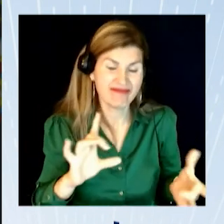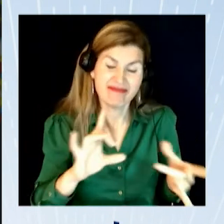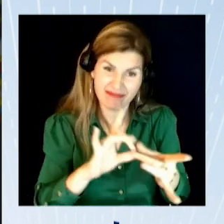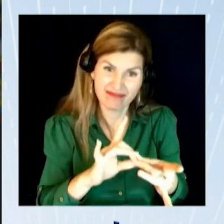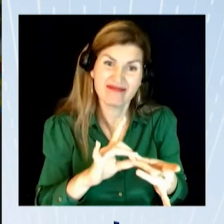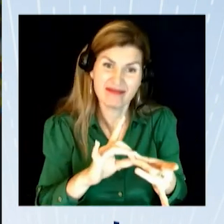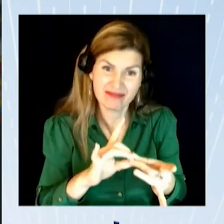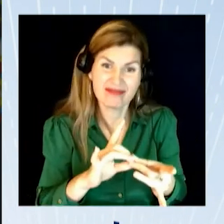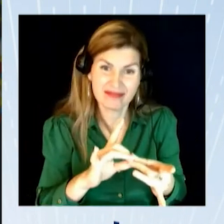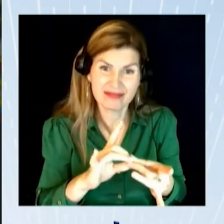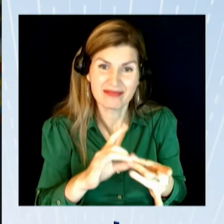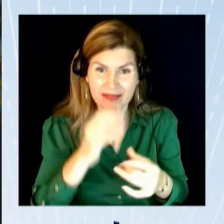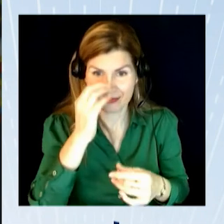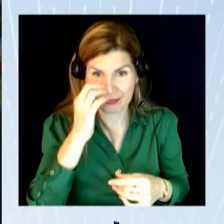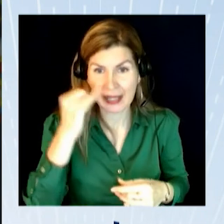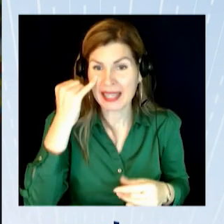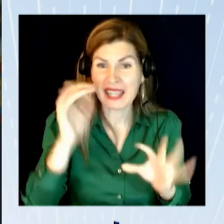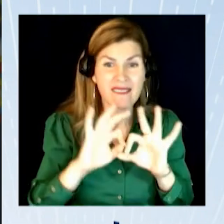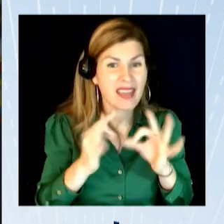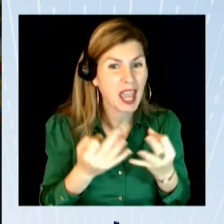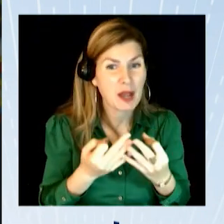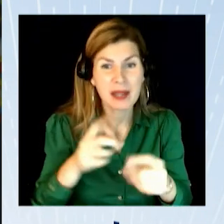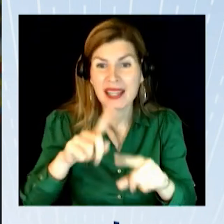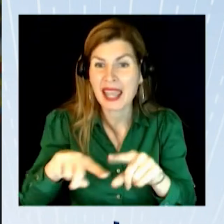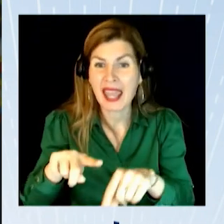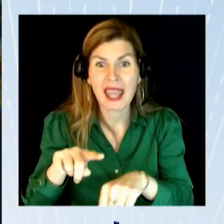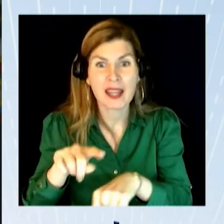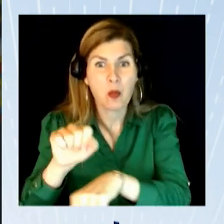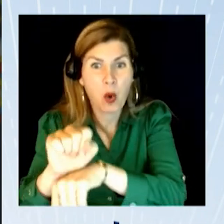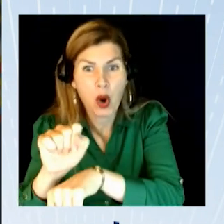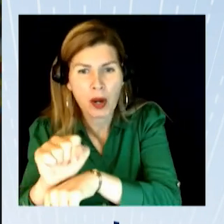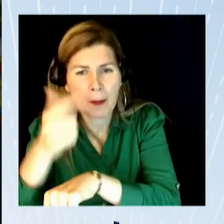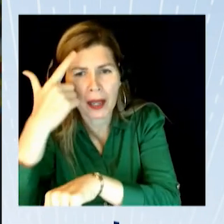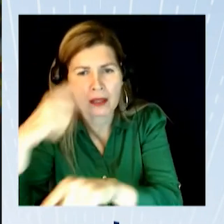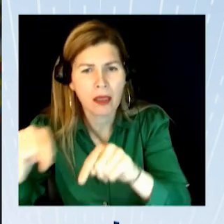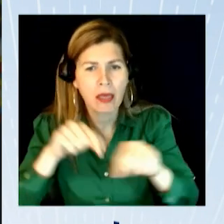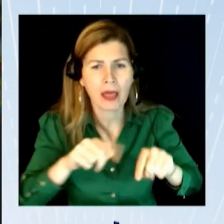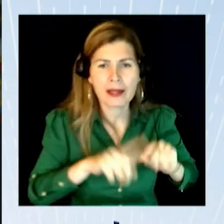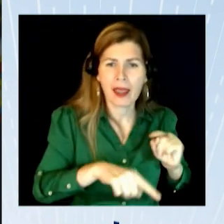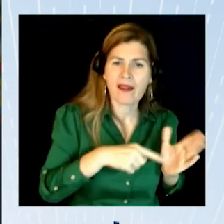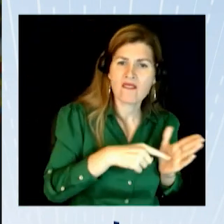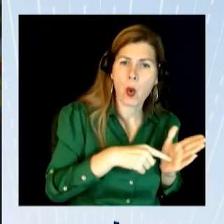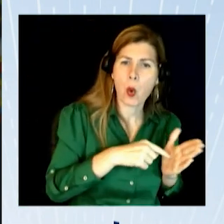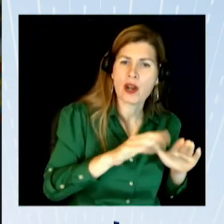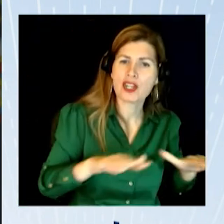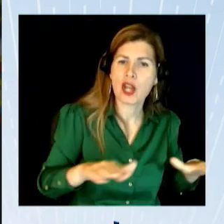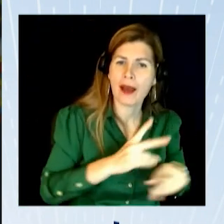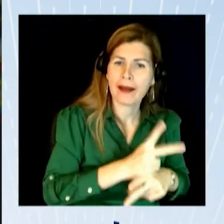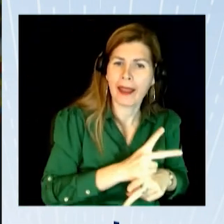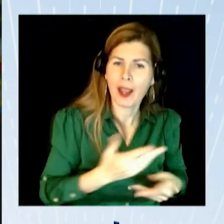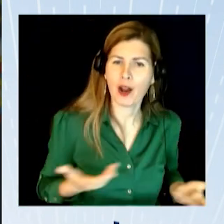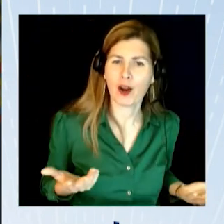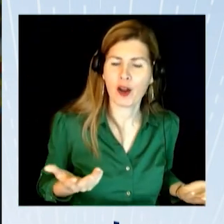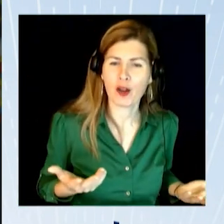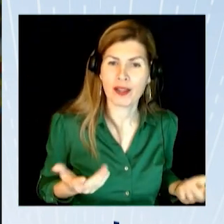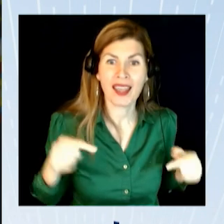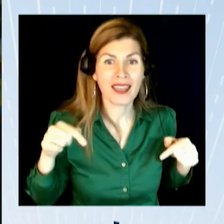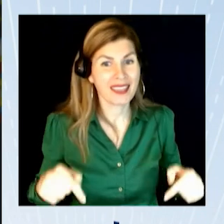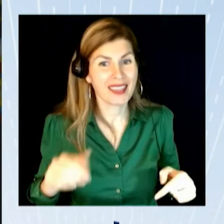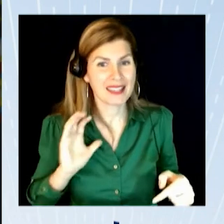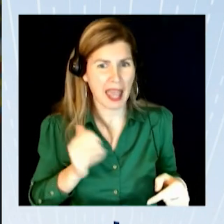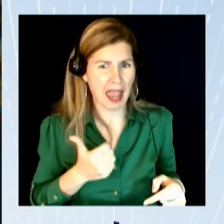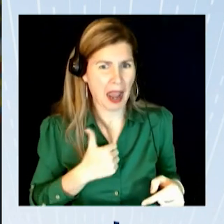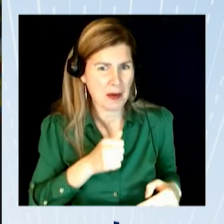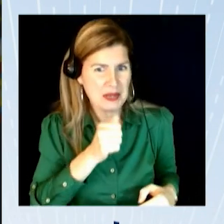every American family can't afford the childcare they need. So I know how important this is. It's our secret weapon to unleash our